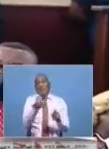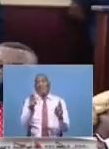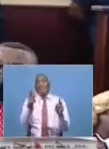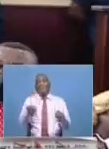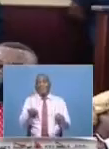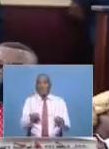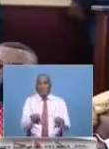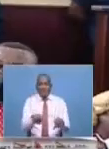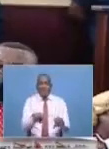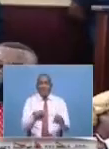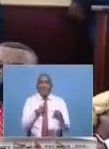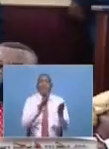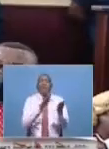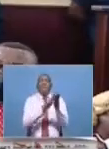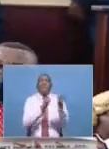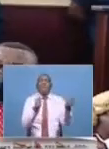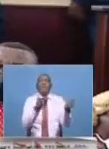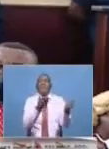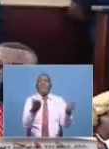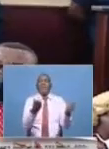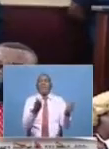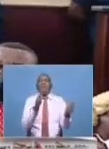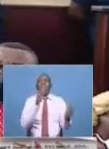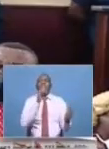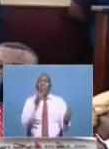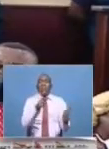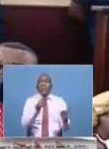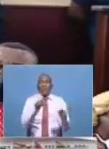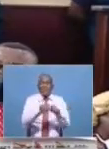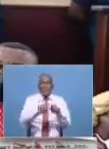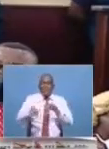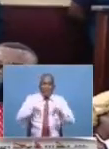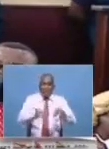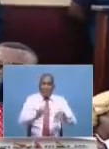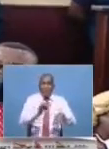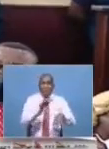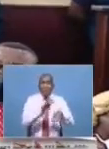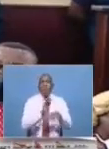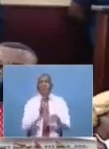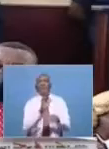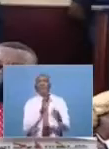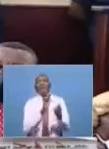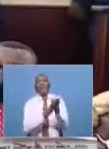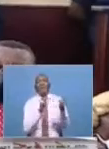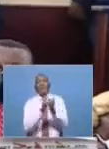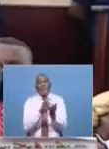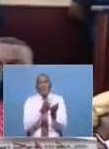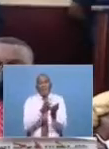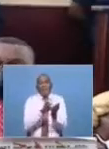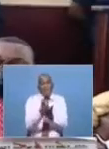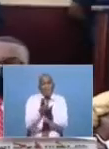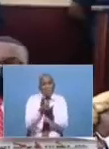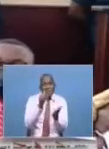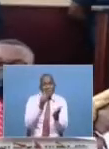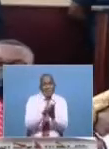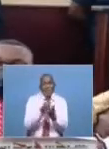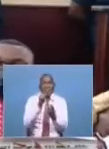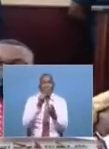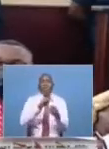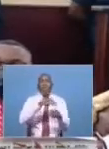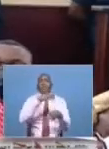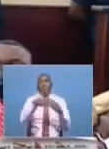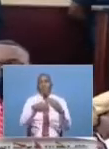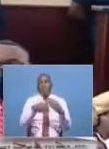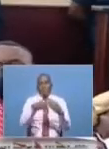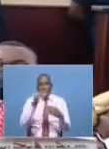to believe a thing to be true and to act upon such belief, the truth of that thing shall be conclusively